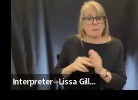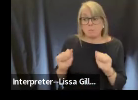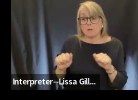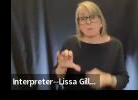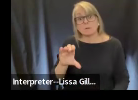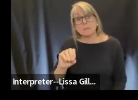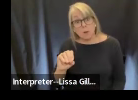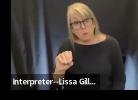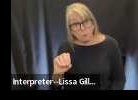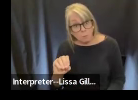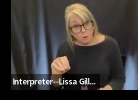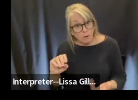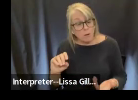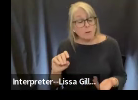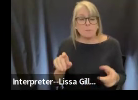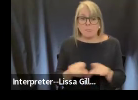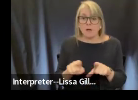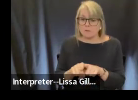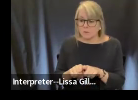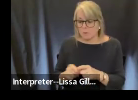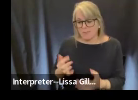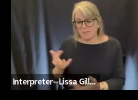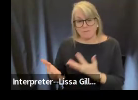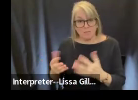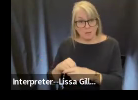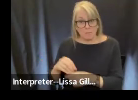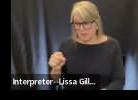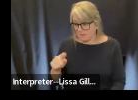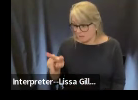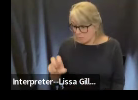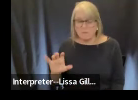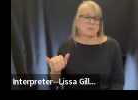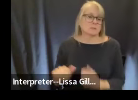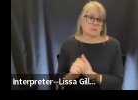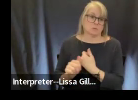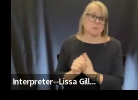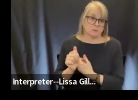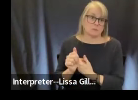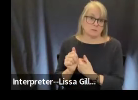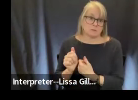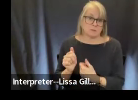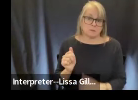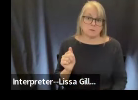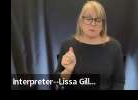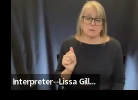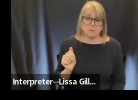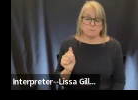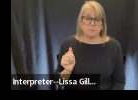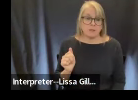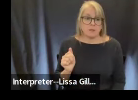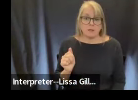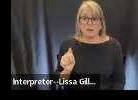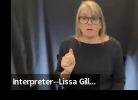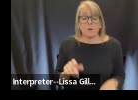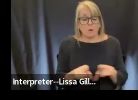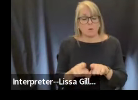threat as well. And then, of course, having that open flame is dangerous. Relative to the space heaters, again, we